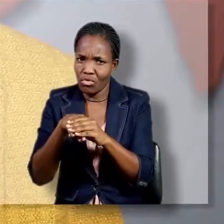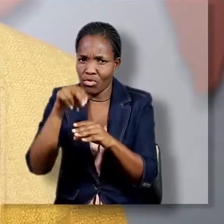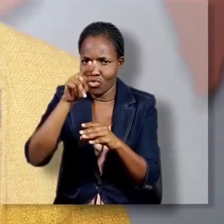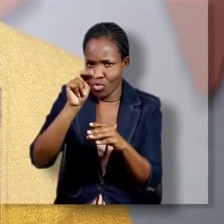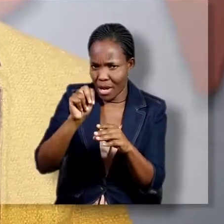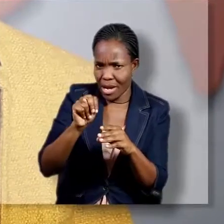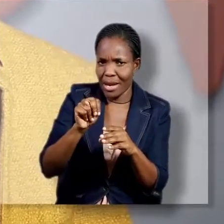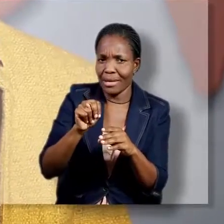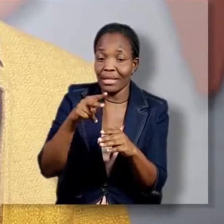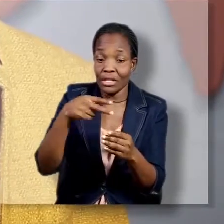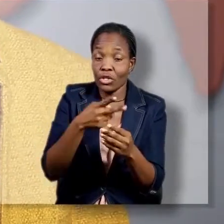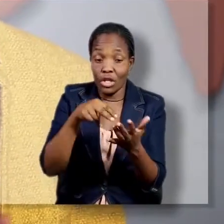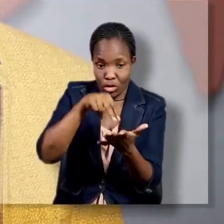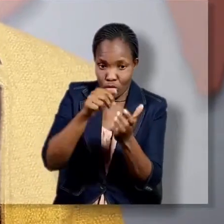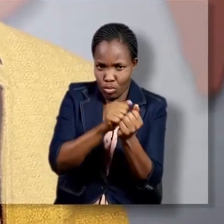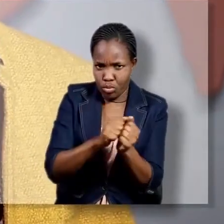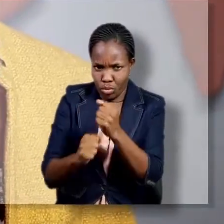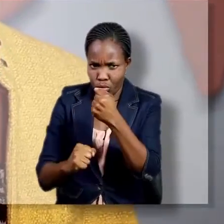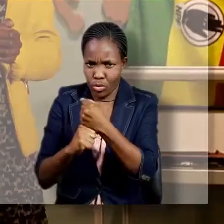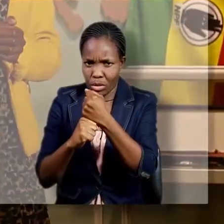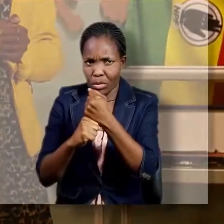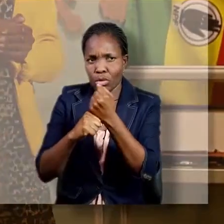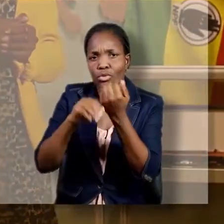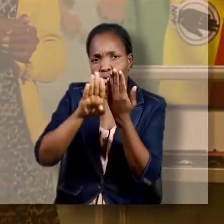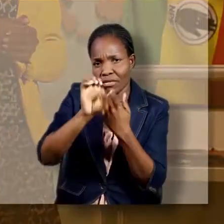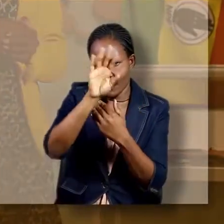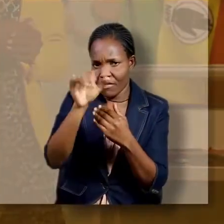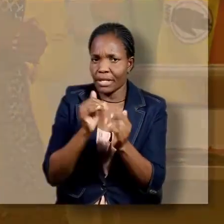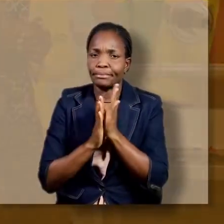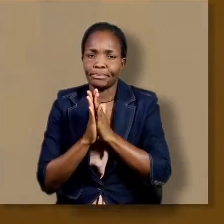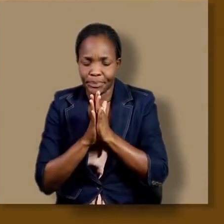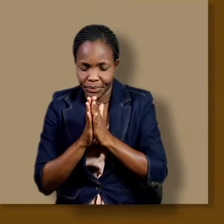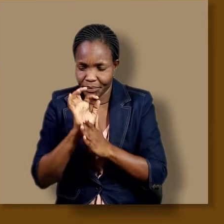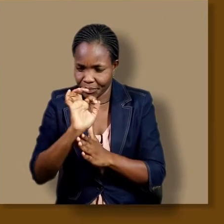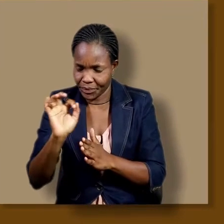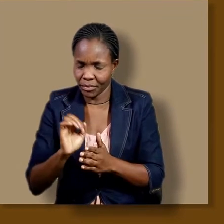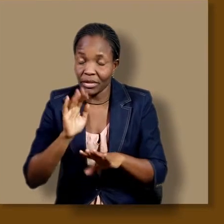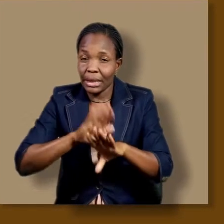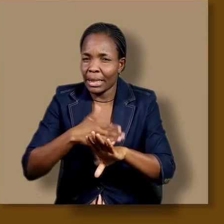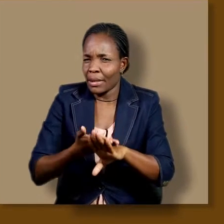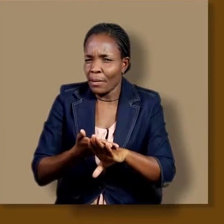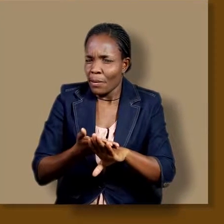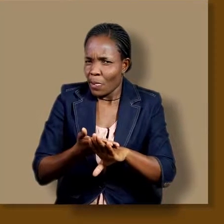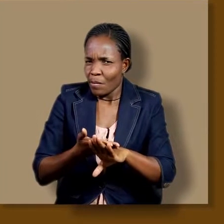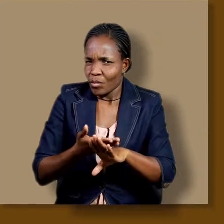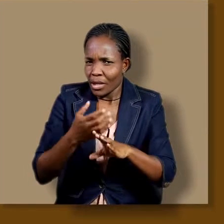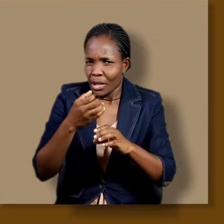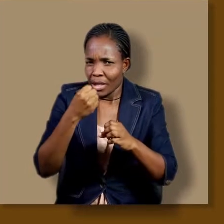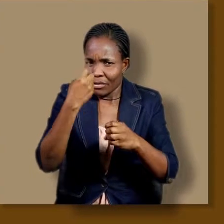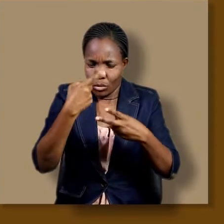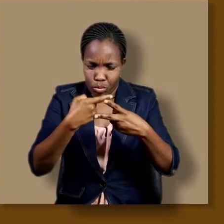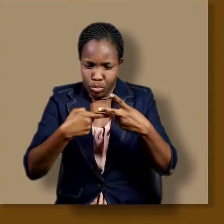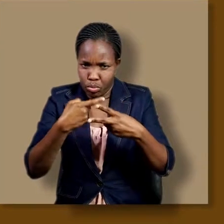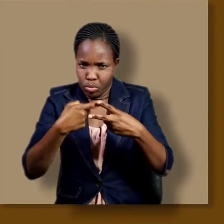stood together during UN debates to safeguard African interests. For example, they stood united